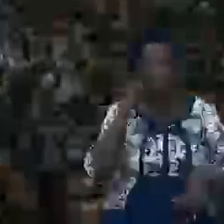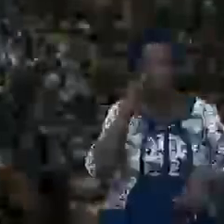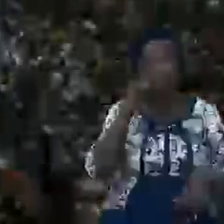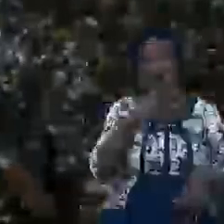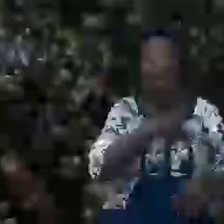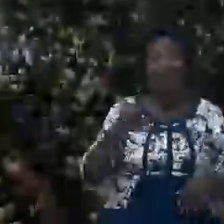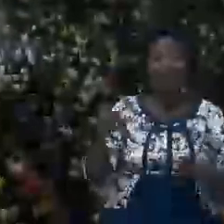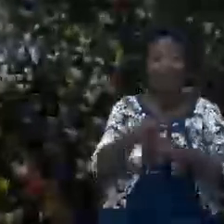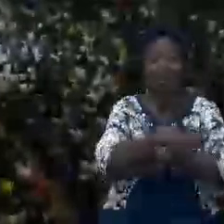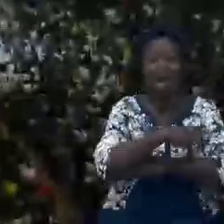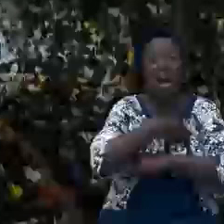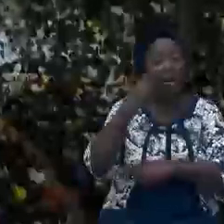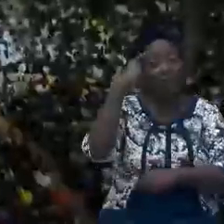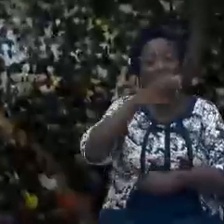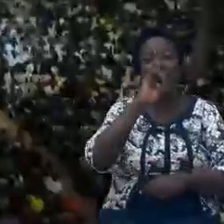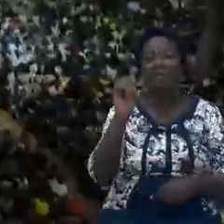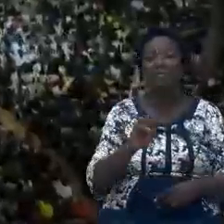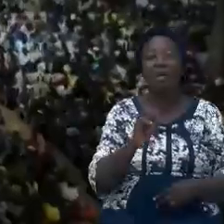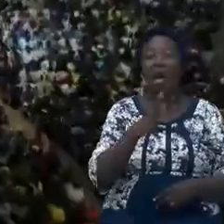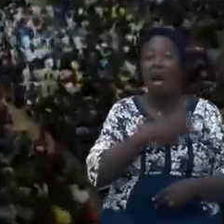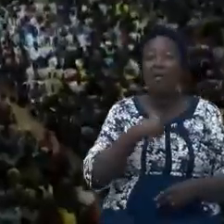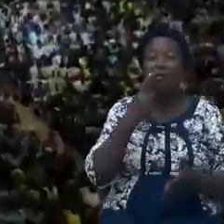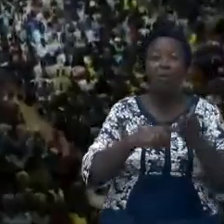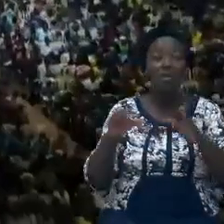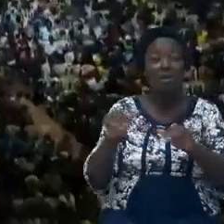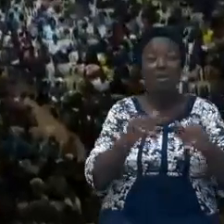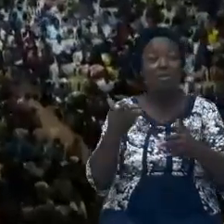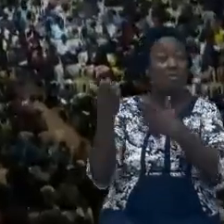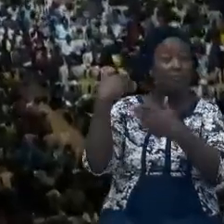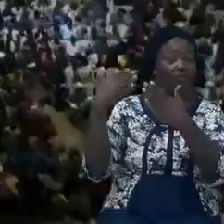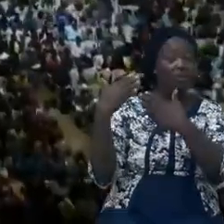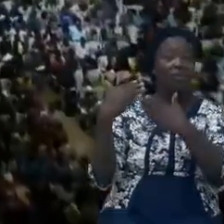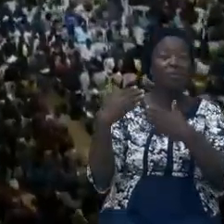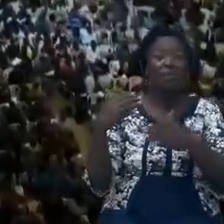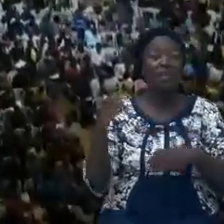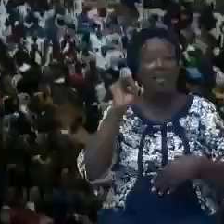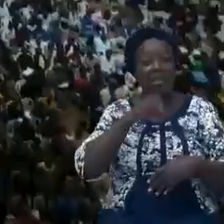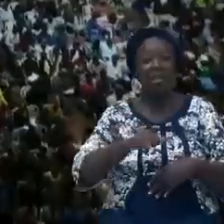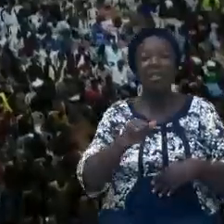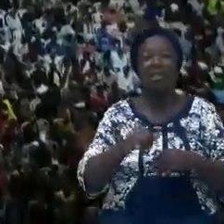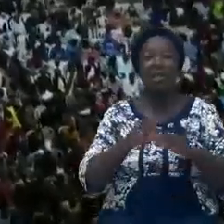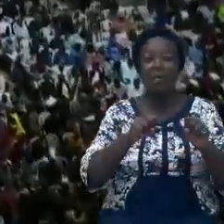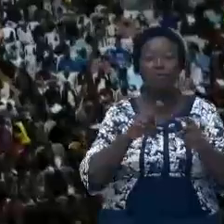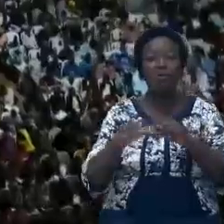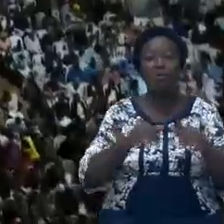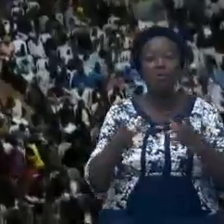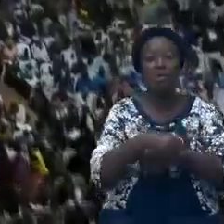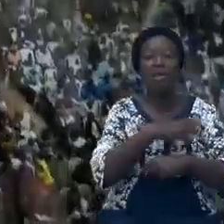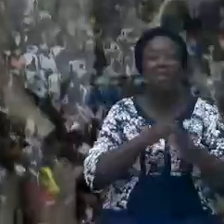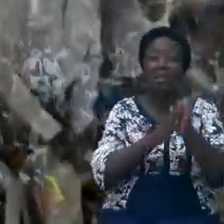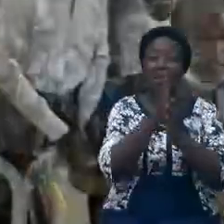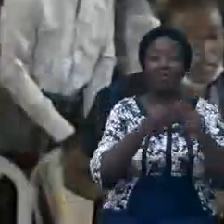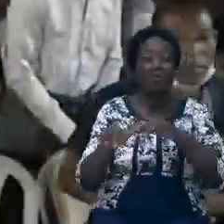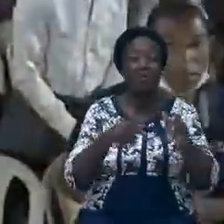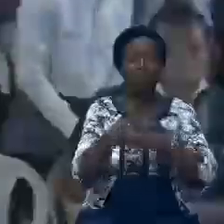Jesus Christ the same, yesterday and today and forever. And what he did before, you